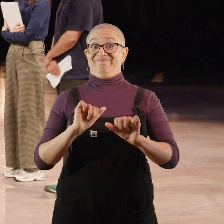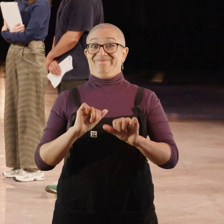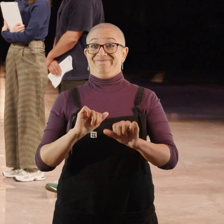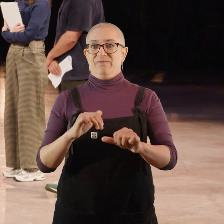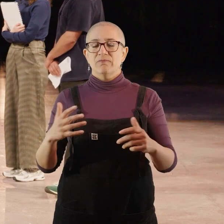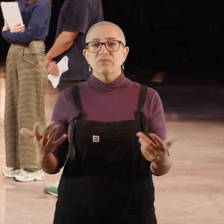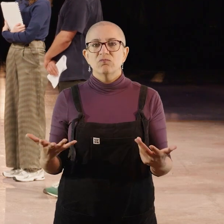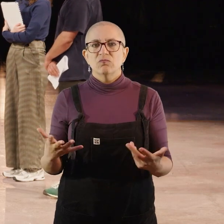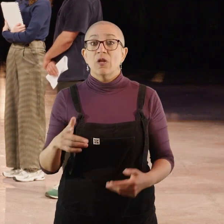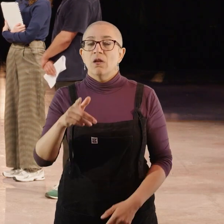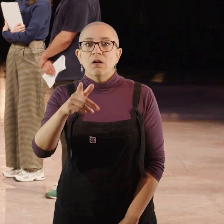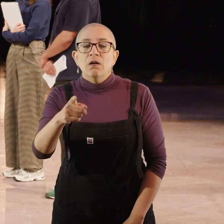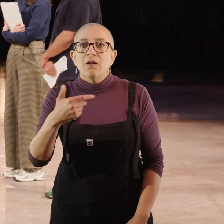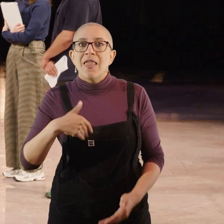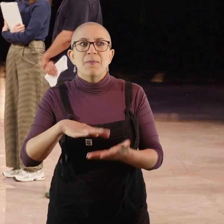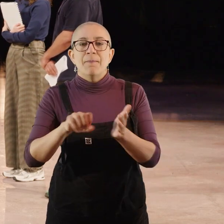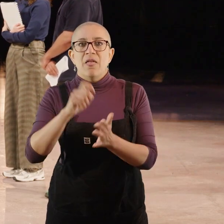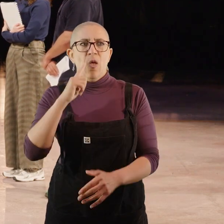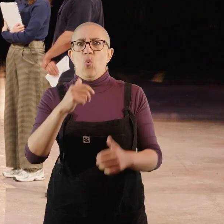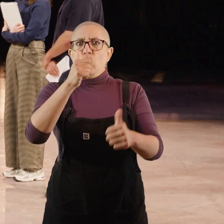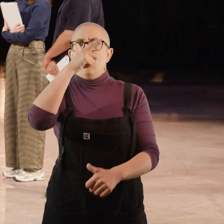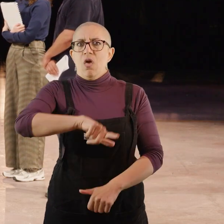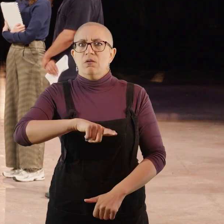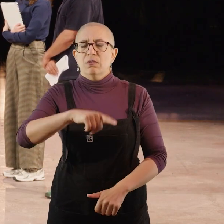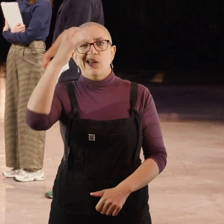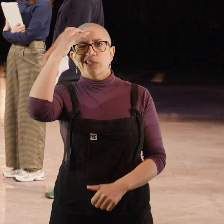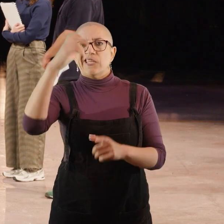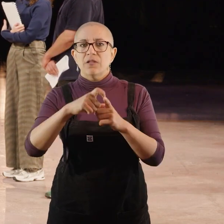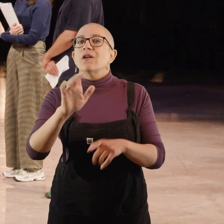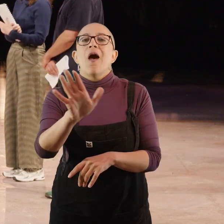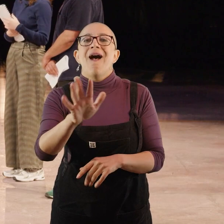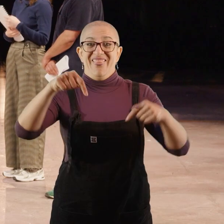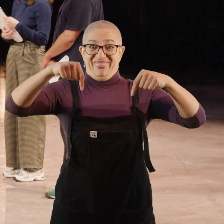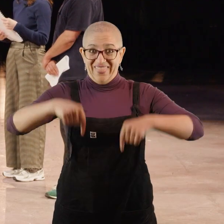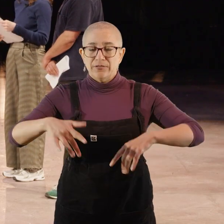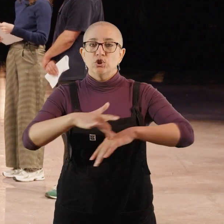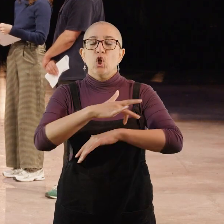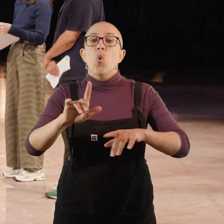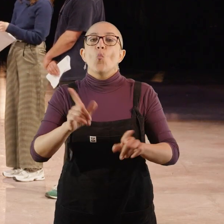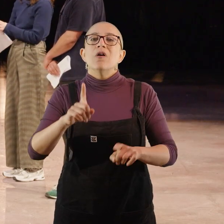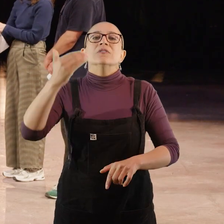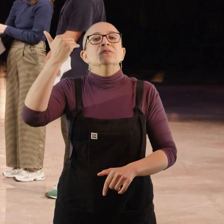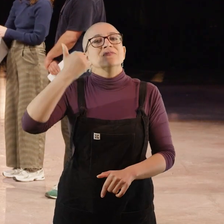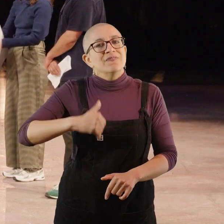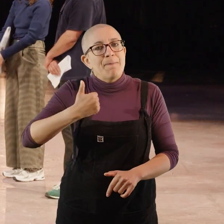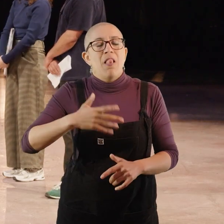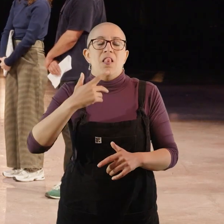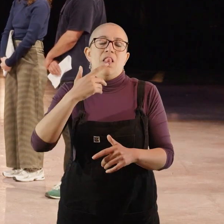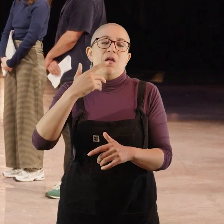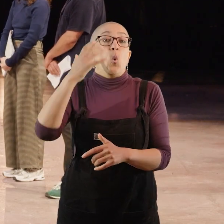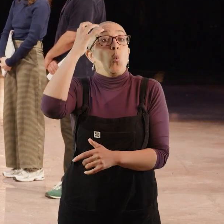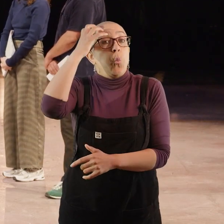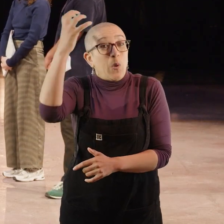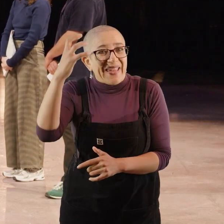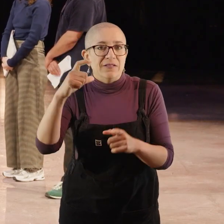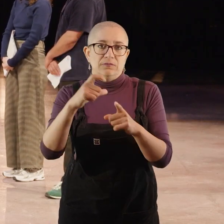mean, it's just what a stroke of luck that King Duncan should, or in this production, we should say Queen Duncan. You've made that choice that it's played by a woman, which is, so we're